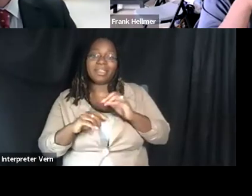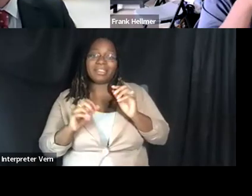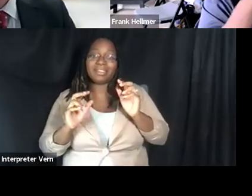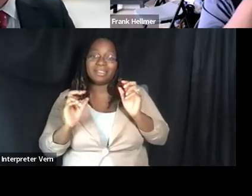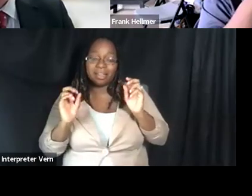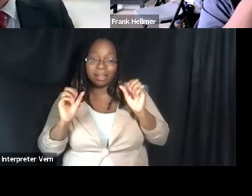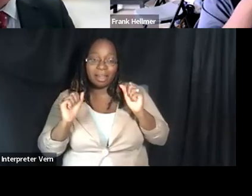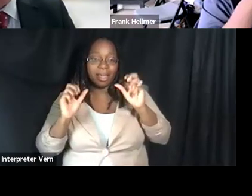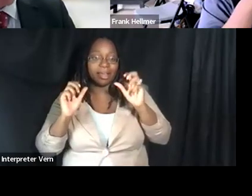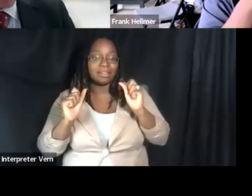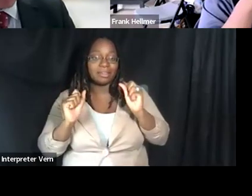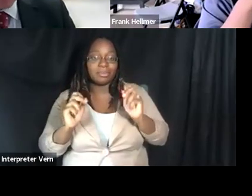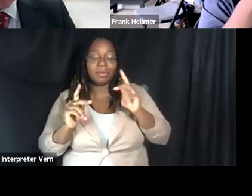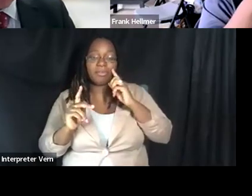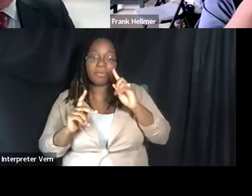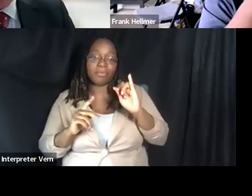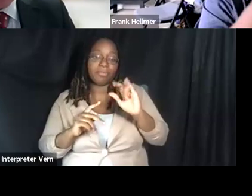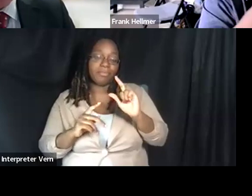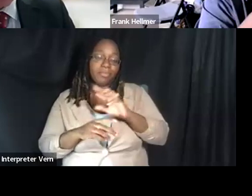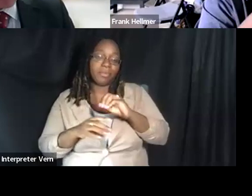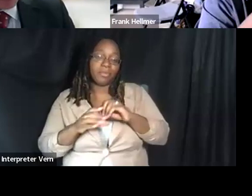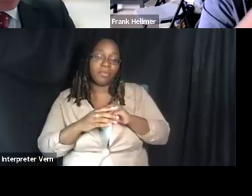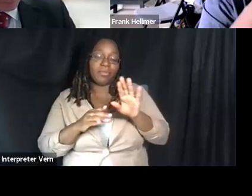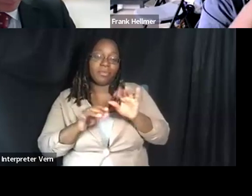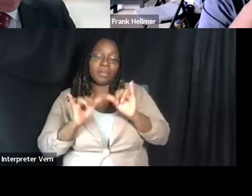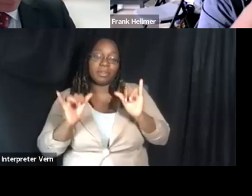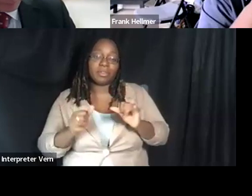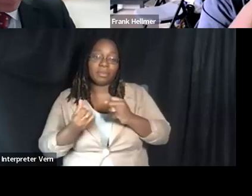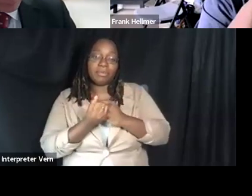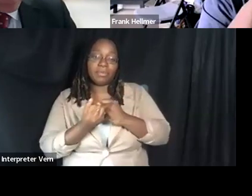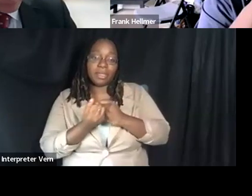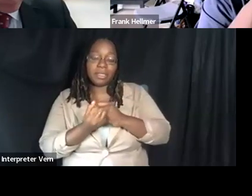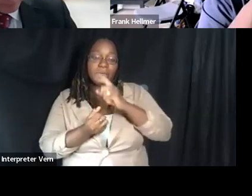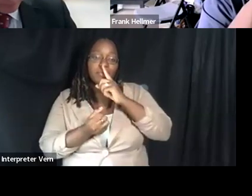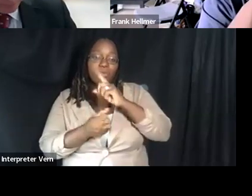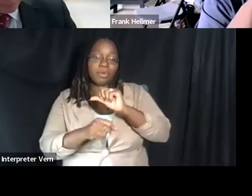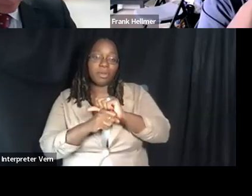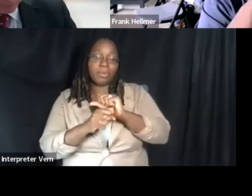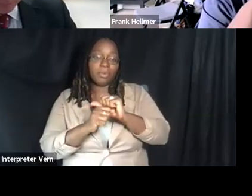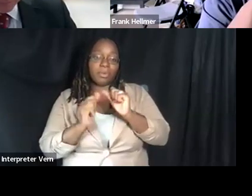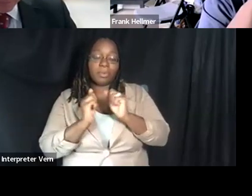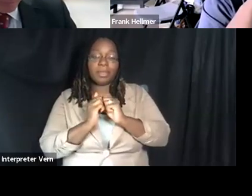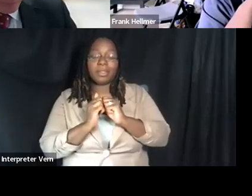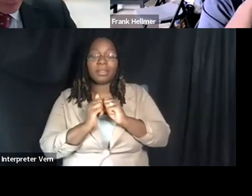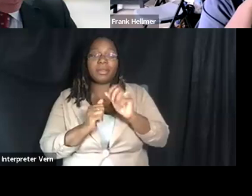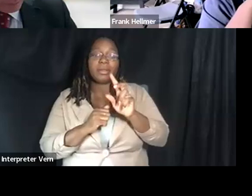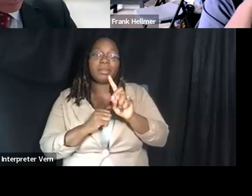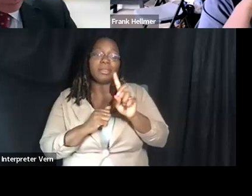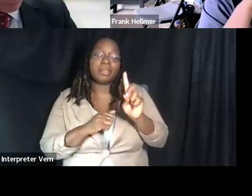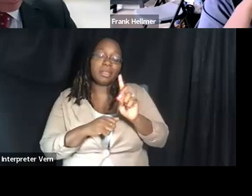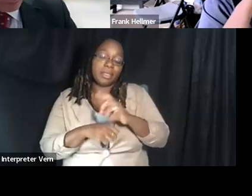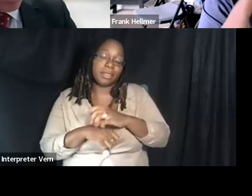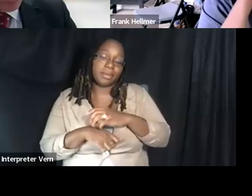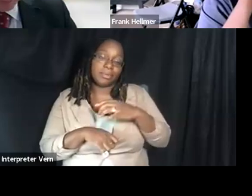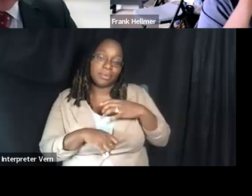for our independent living centers to get involved in their systems advocacy and really work with the DD councils,